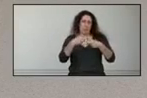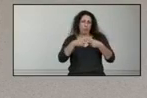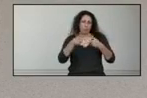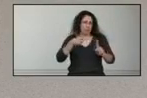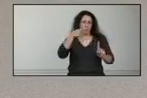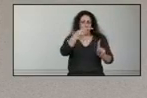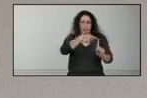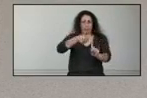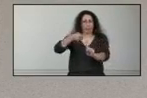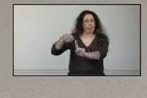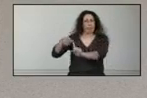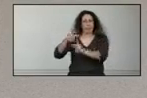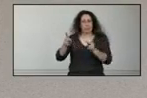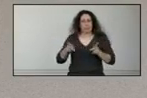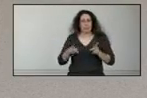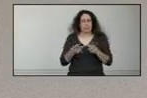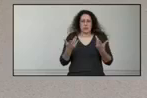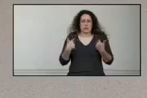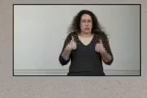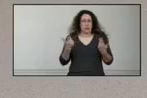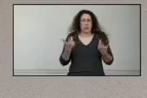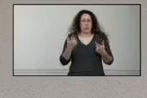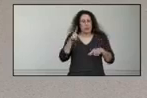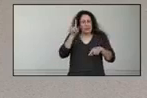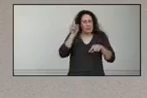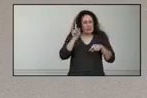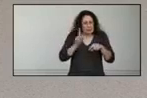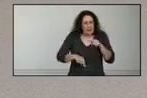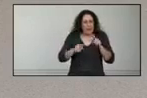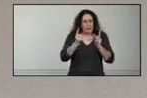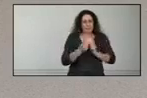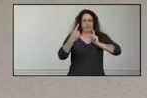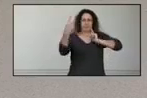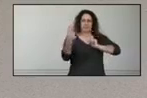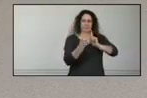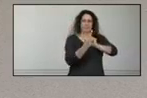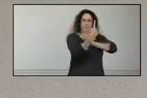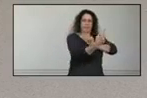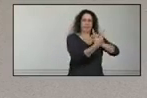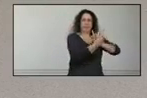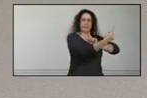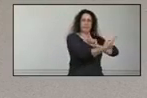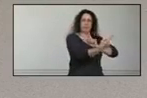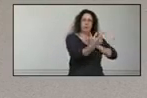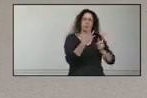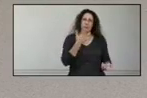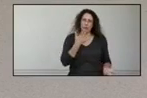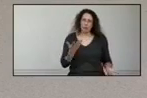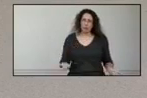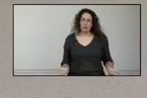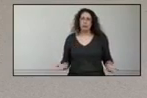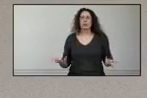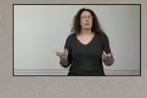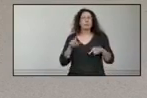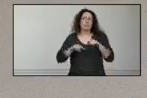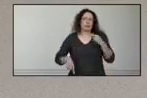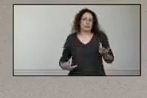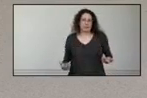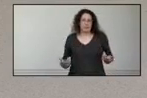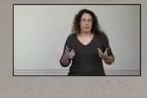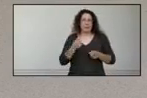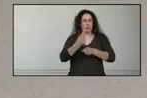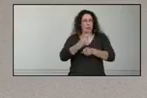it's difficult to do the kind of social distancing that we would want in a